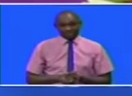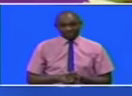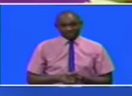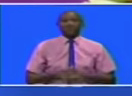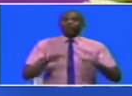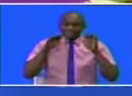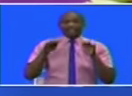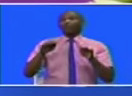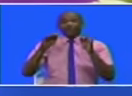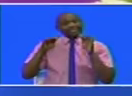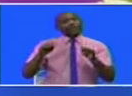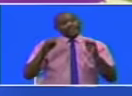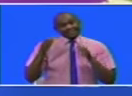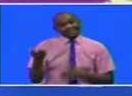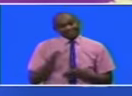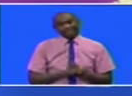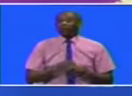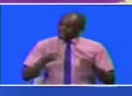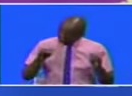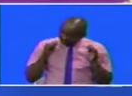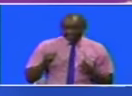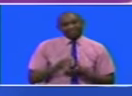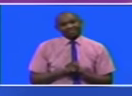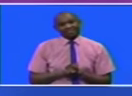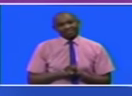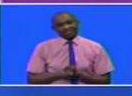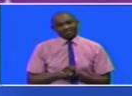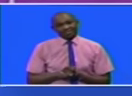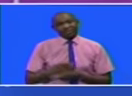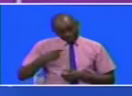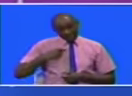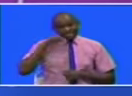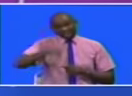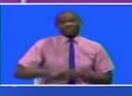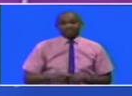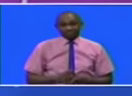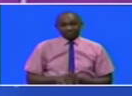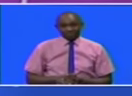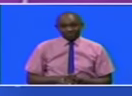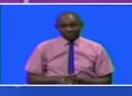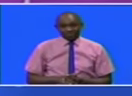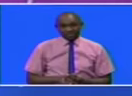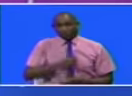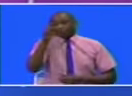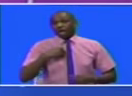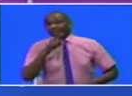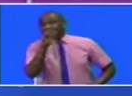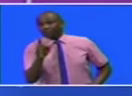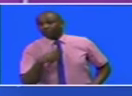Nangojea. Nangojea. Nangojea. Sinini na maio? Kuna swali?